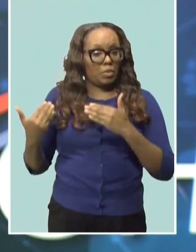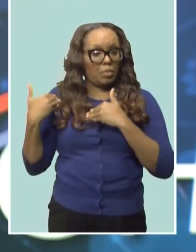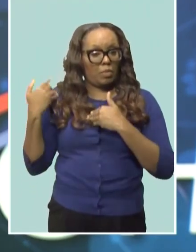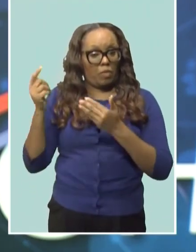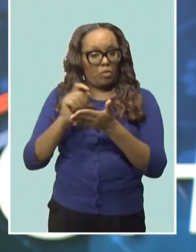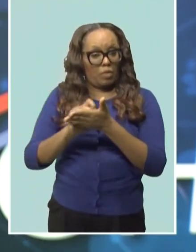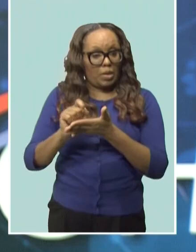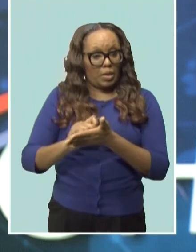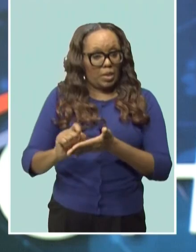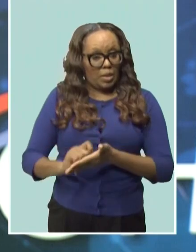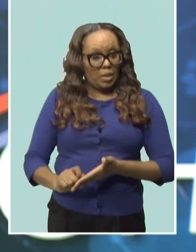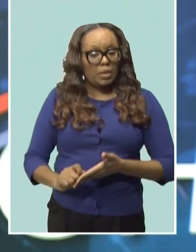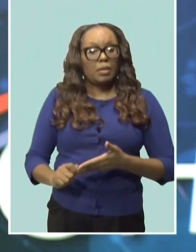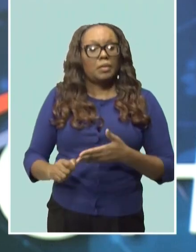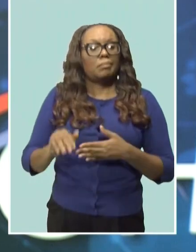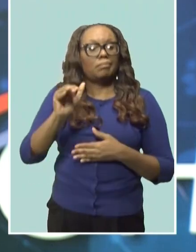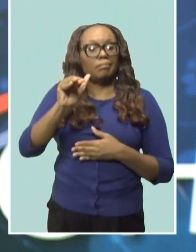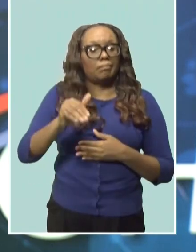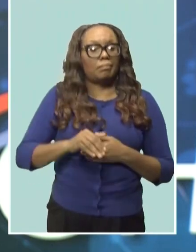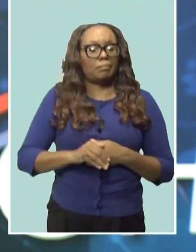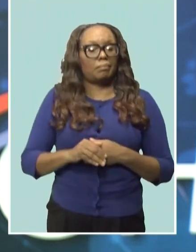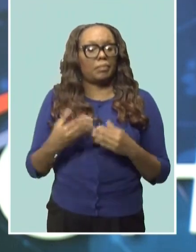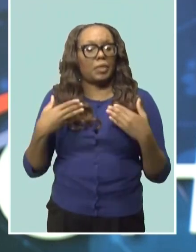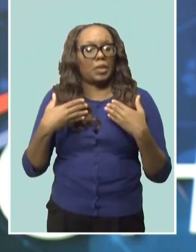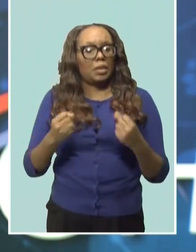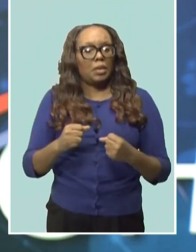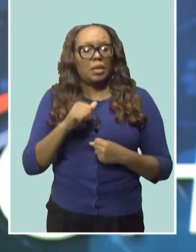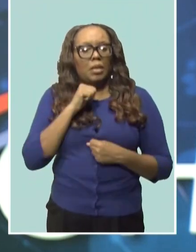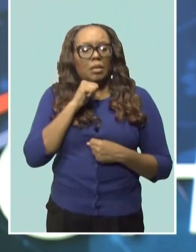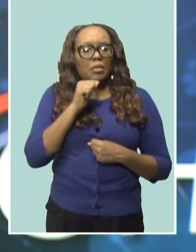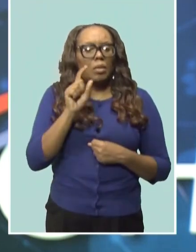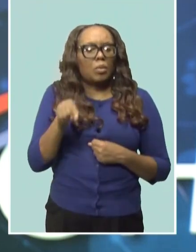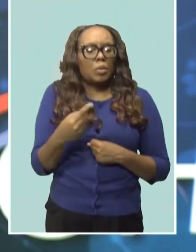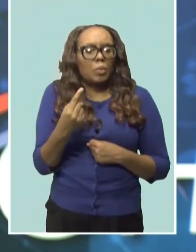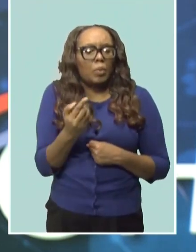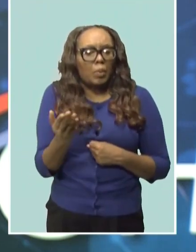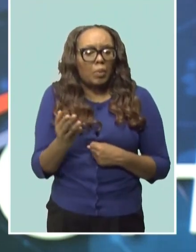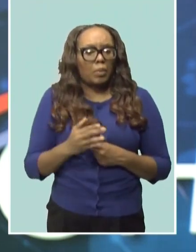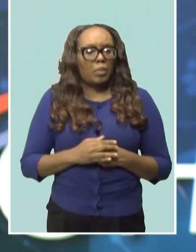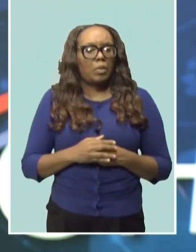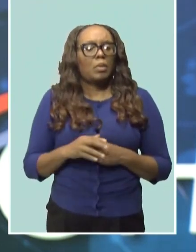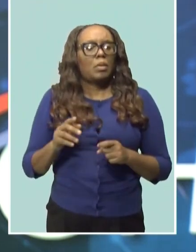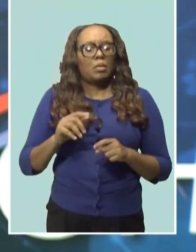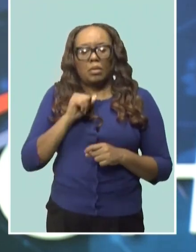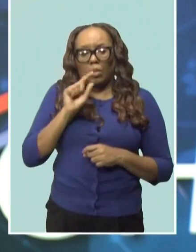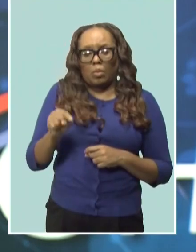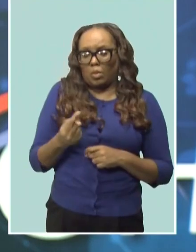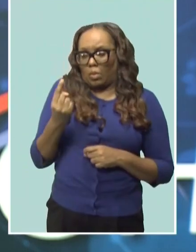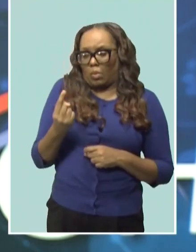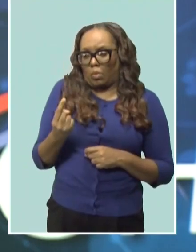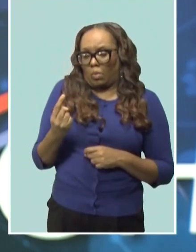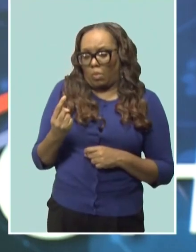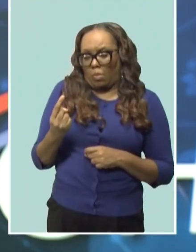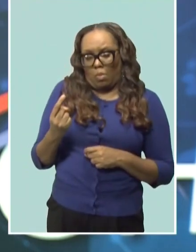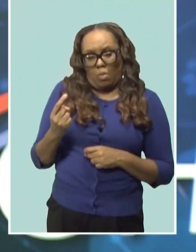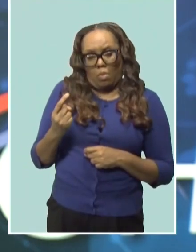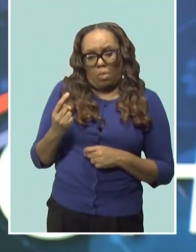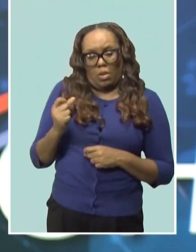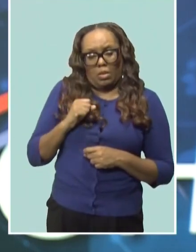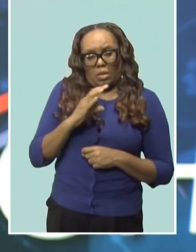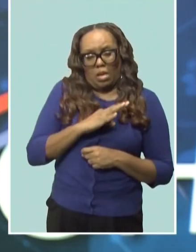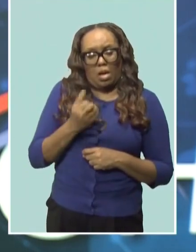Dr. Devonish reminded Barbadians that wellness is not just a single dimension and should not be left to the employee